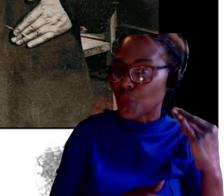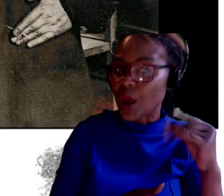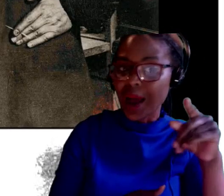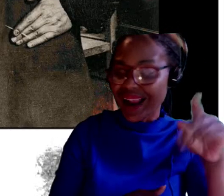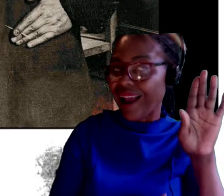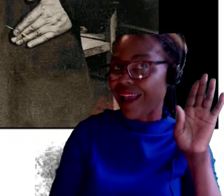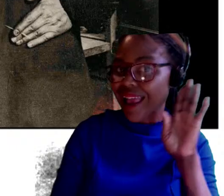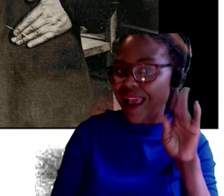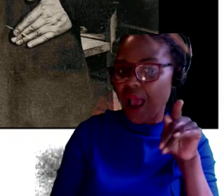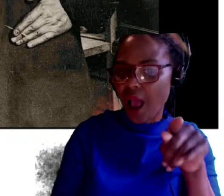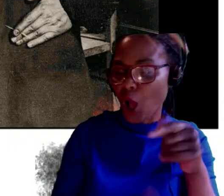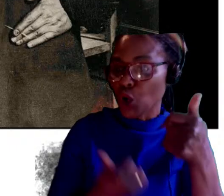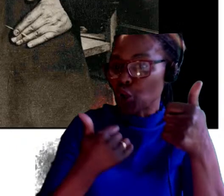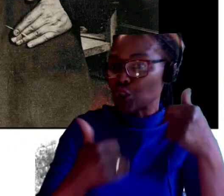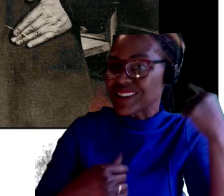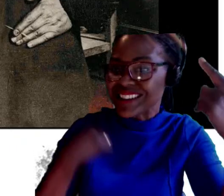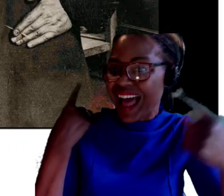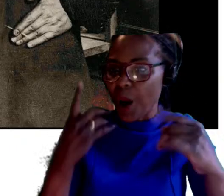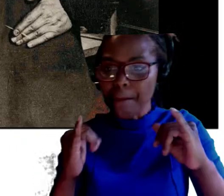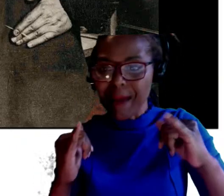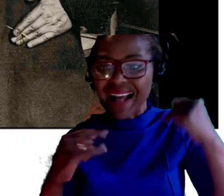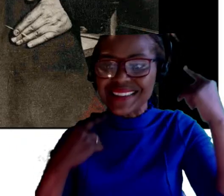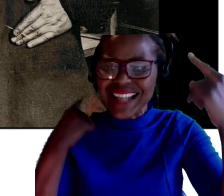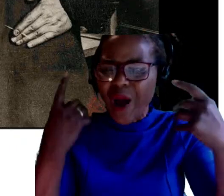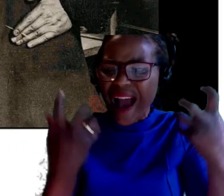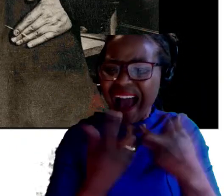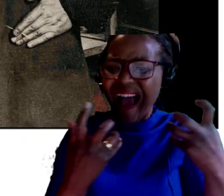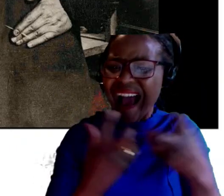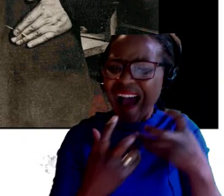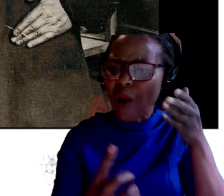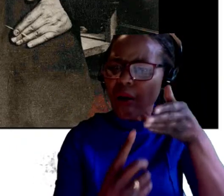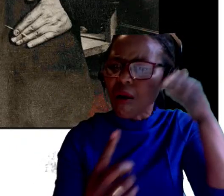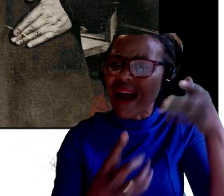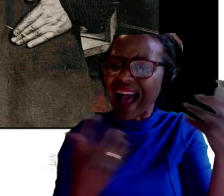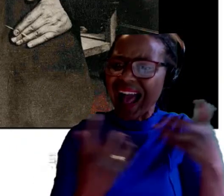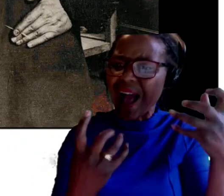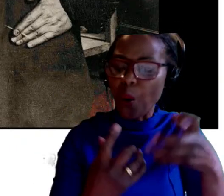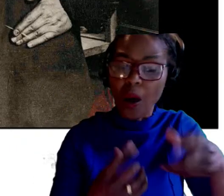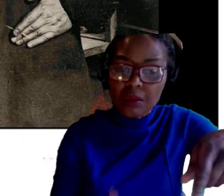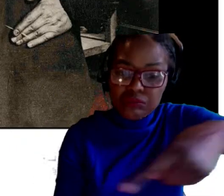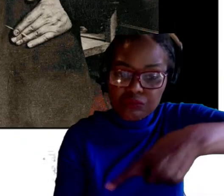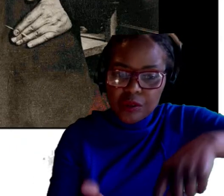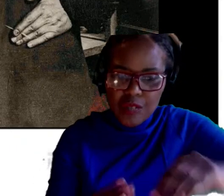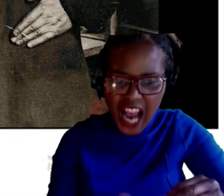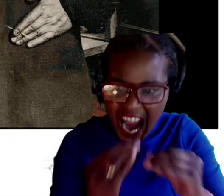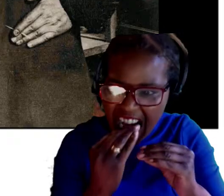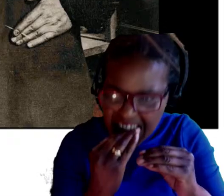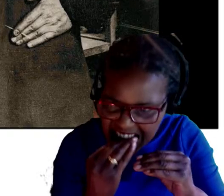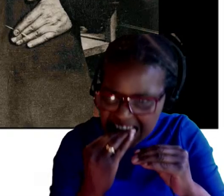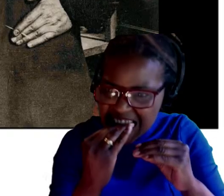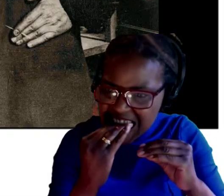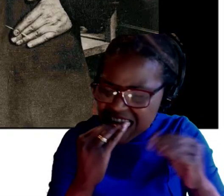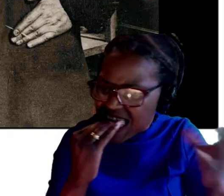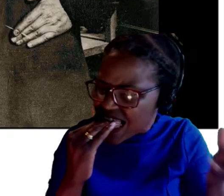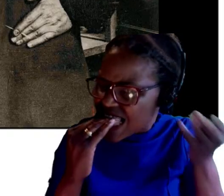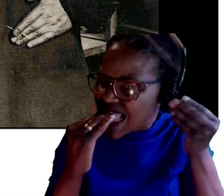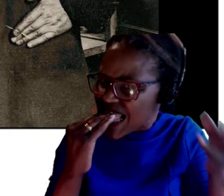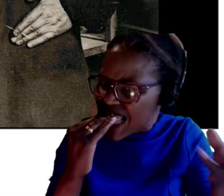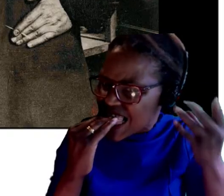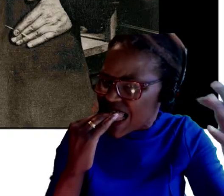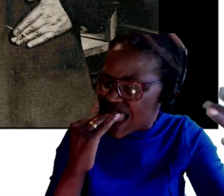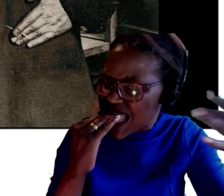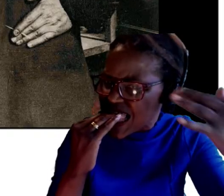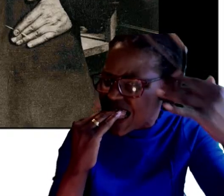this by biting the device while a recording is playing, sinking his teeth into the wood, the sound rattling his